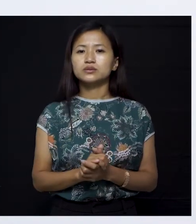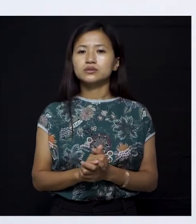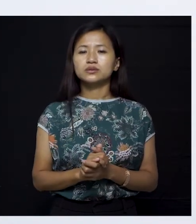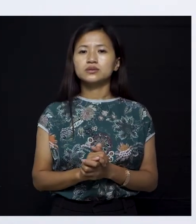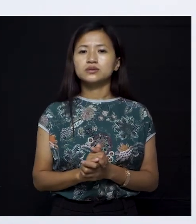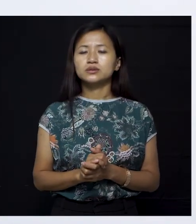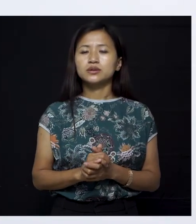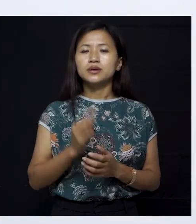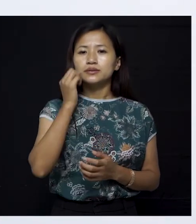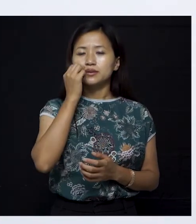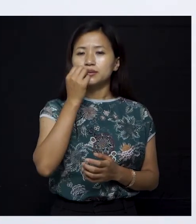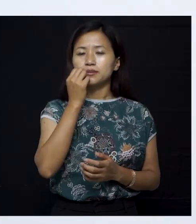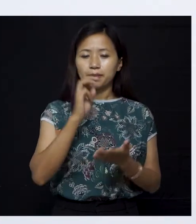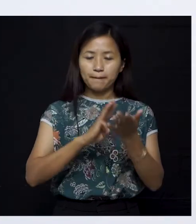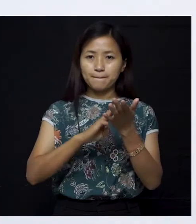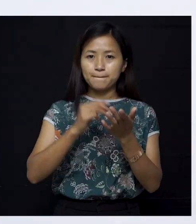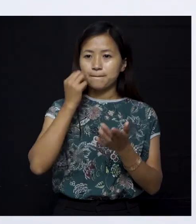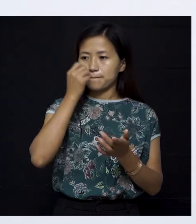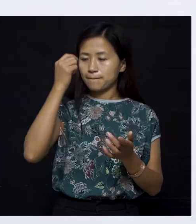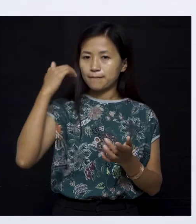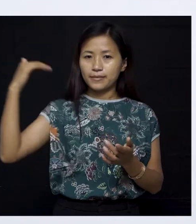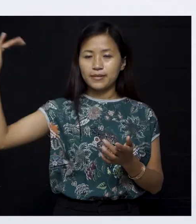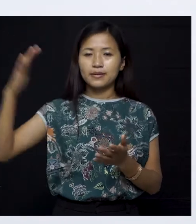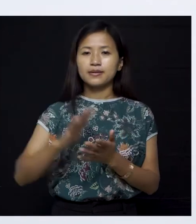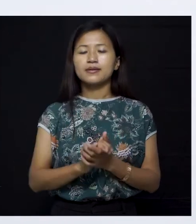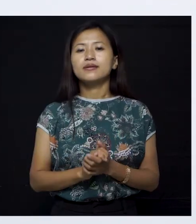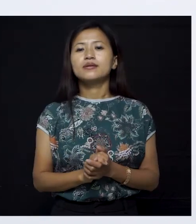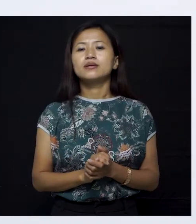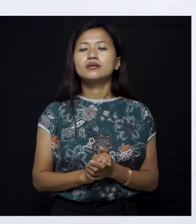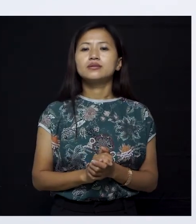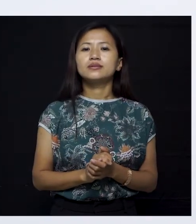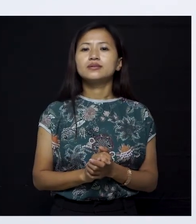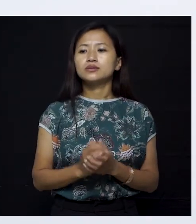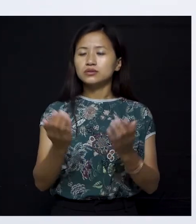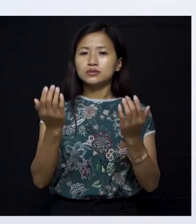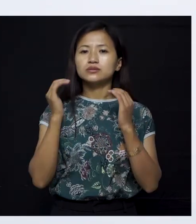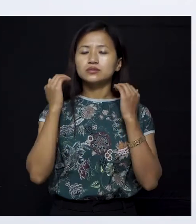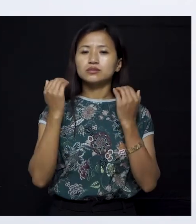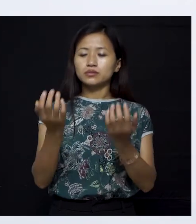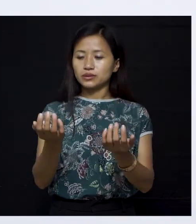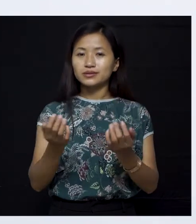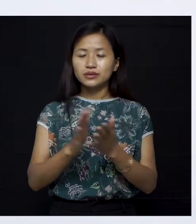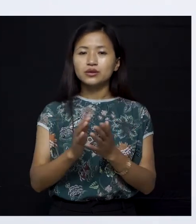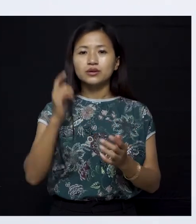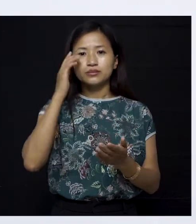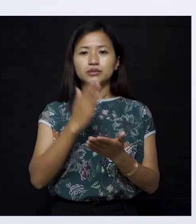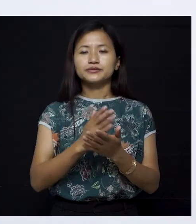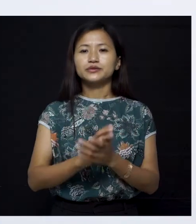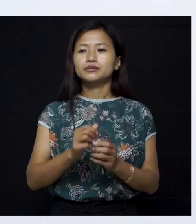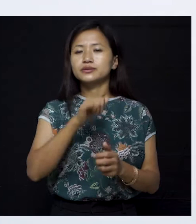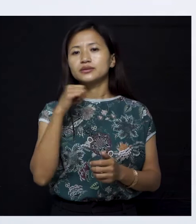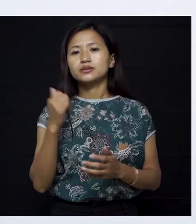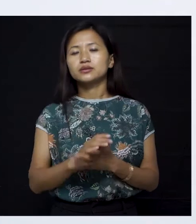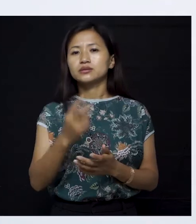and she saw that Michael, the son who was supposed to be dead, okay, whom they believed to be dead,